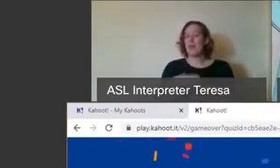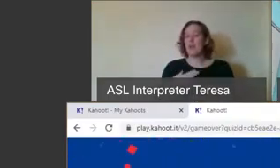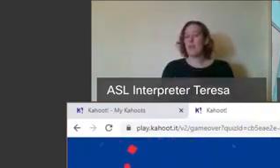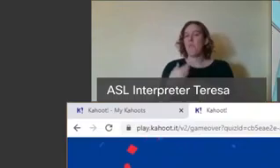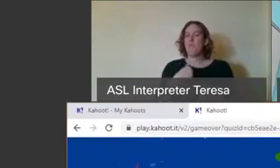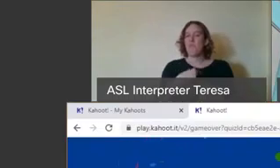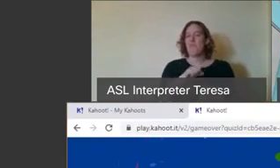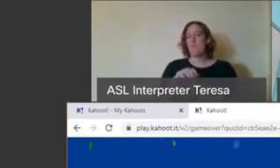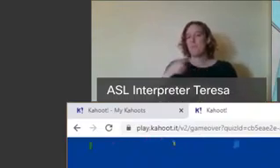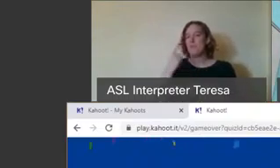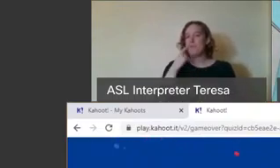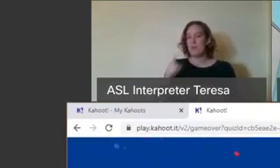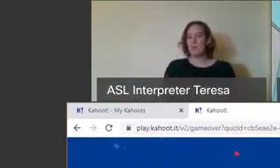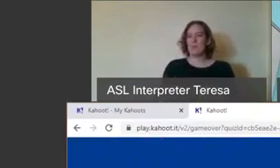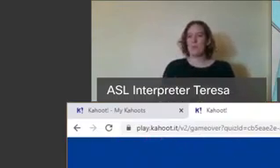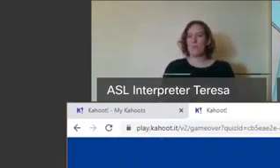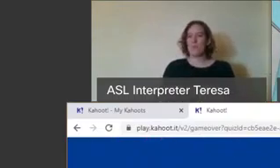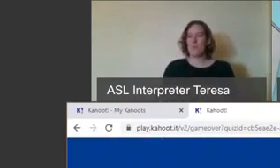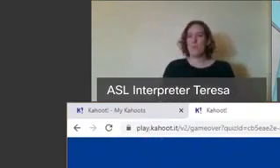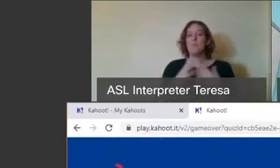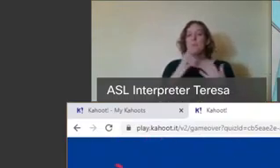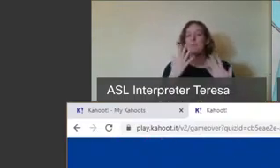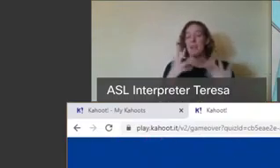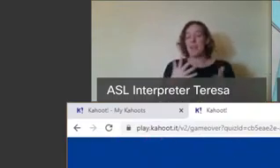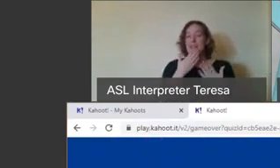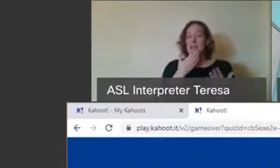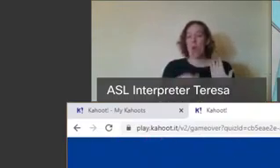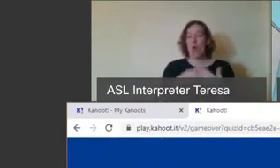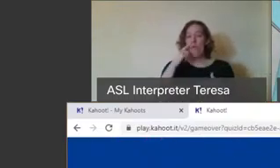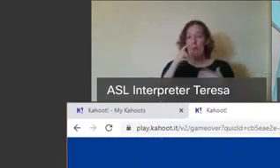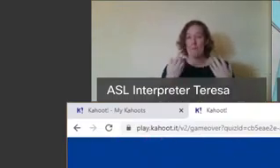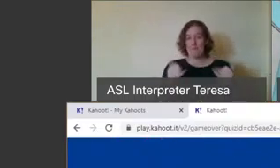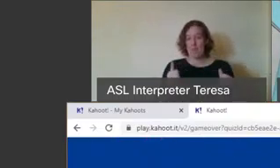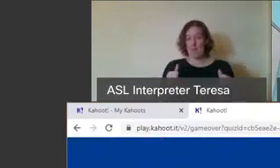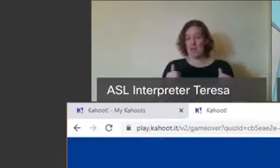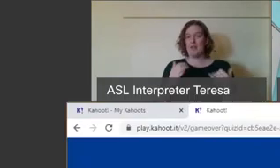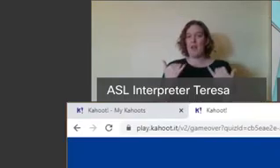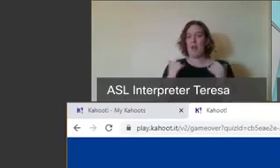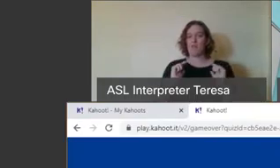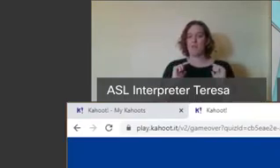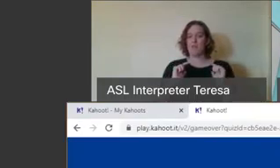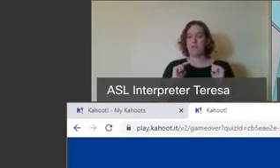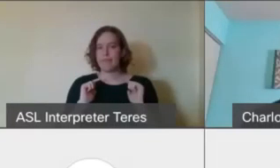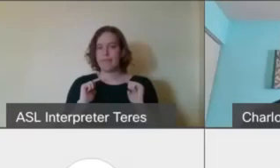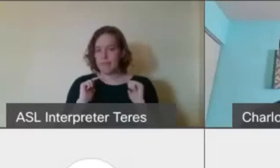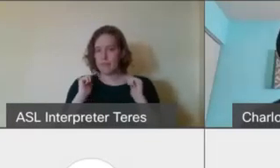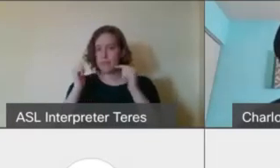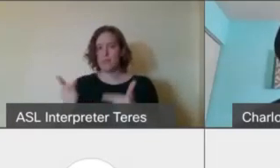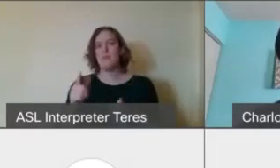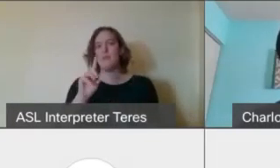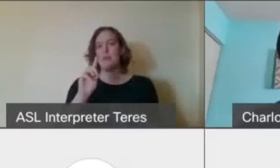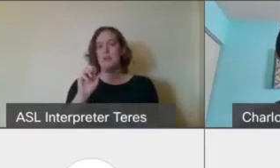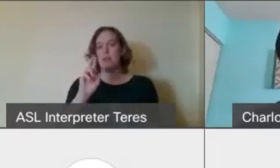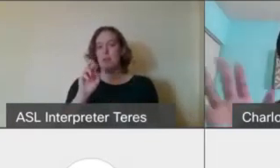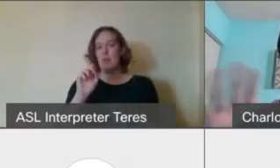you. So that's it. Thank you all for playing. And we definitely want to hand it over back to Derek to get the